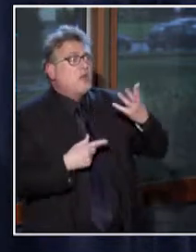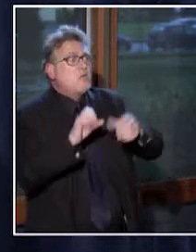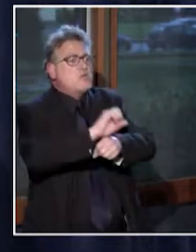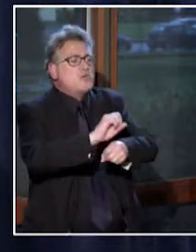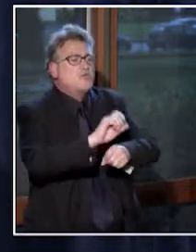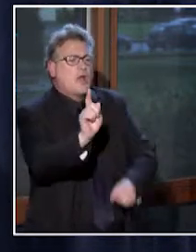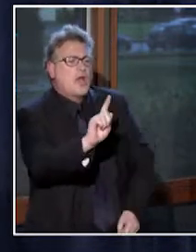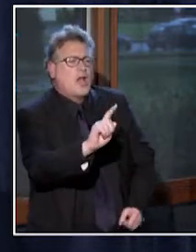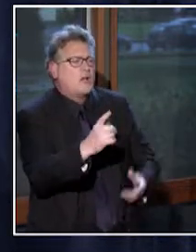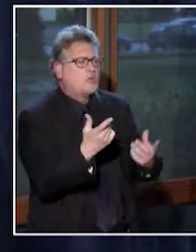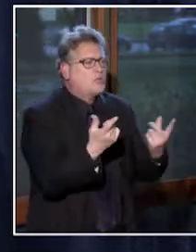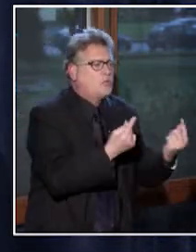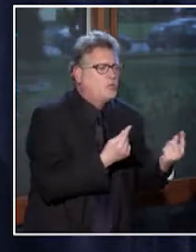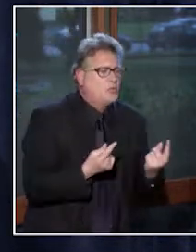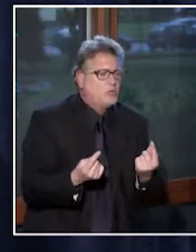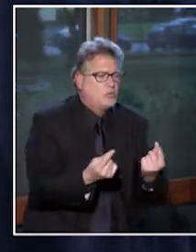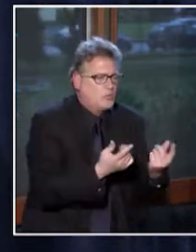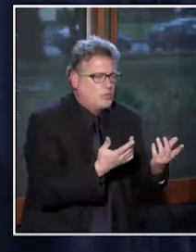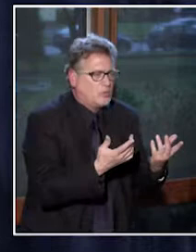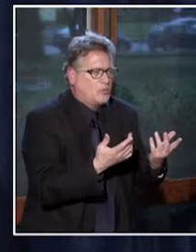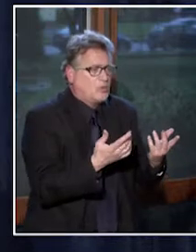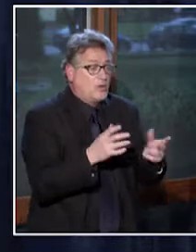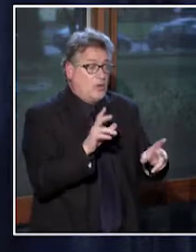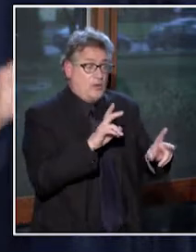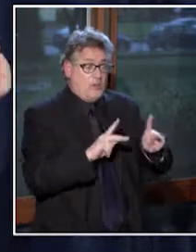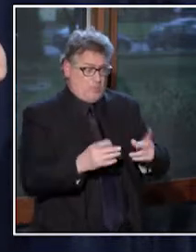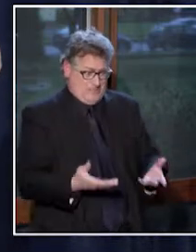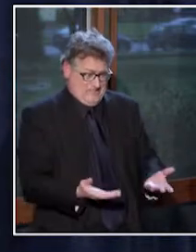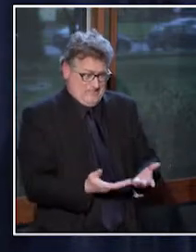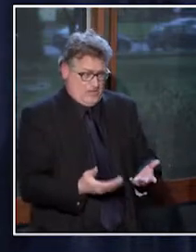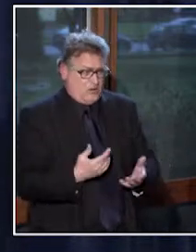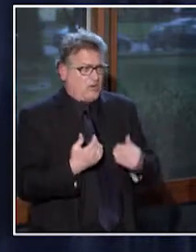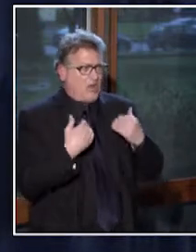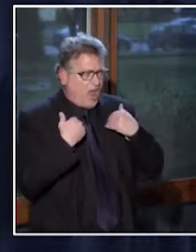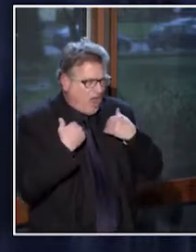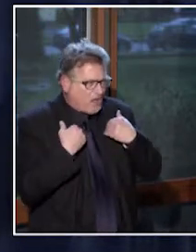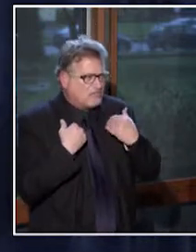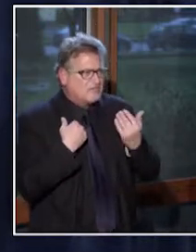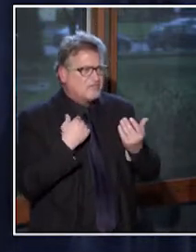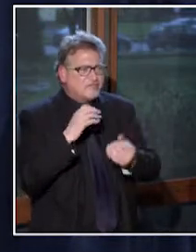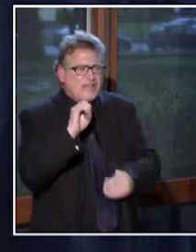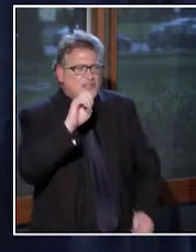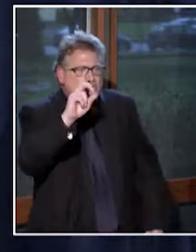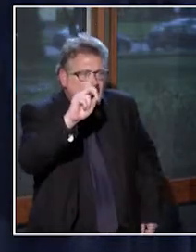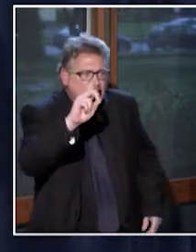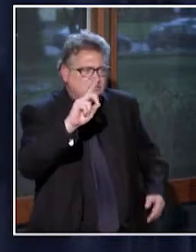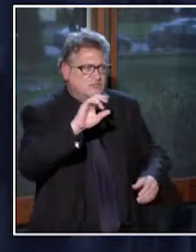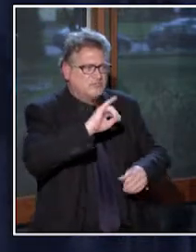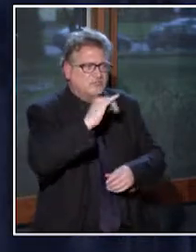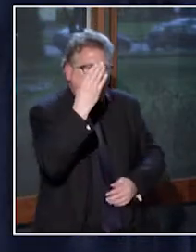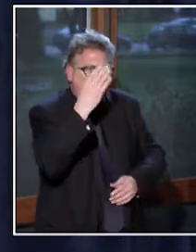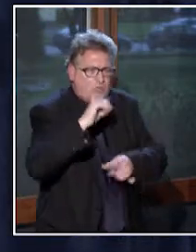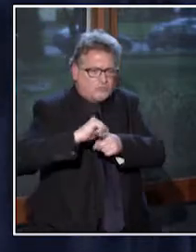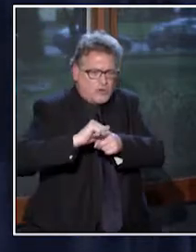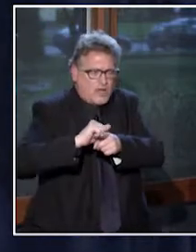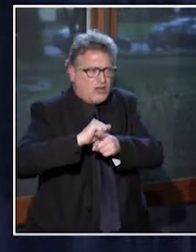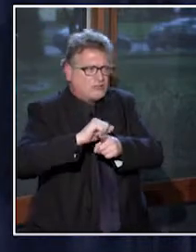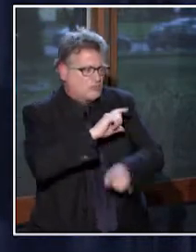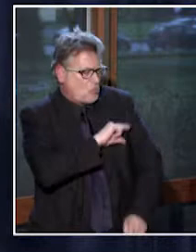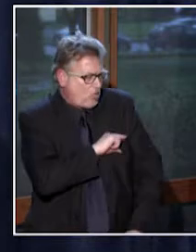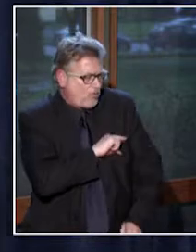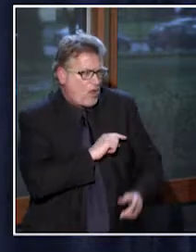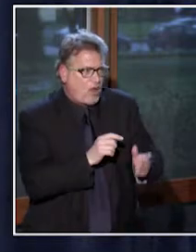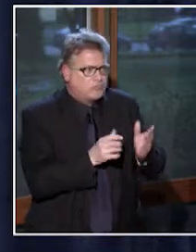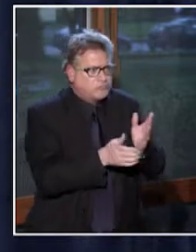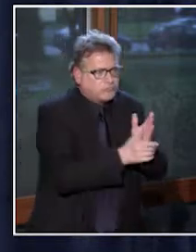Where is everybody going to work? And will the people who are here now have the education and the job training required to qualify for the kinds of